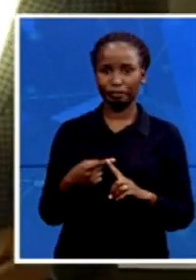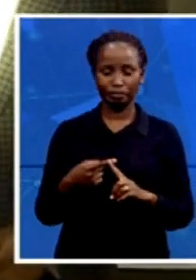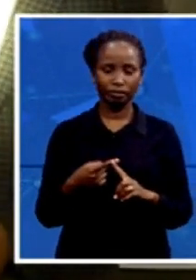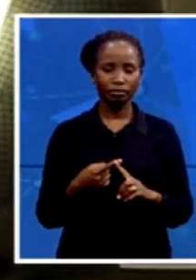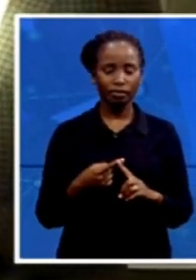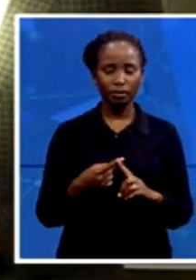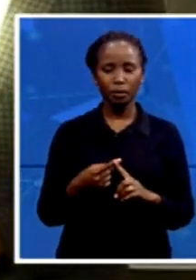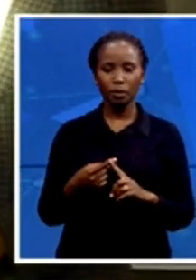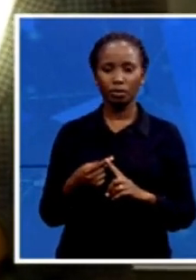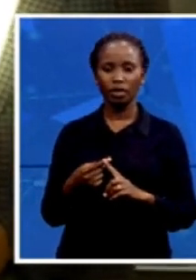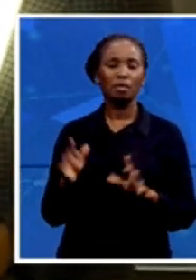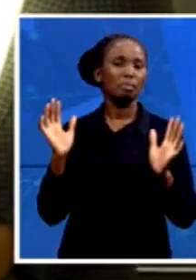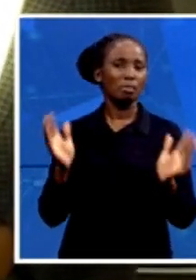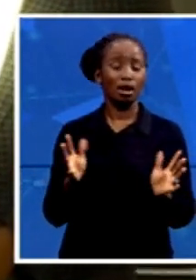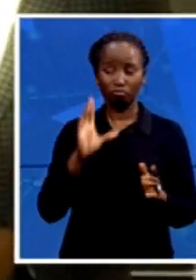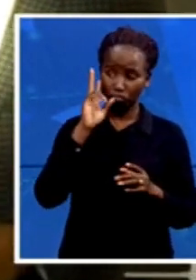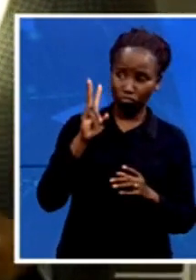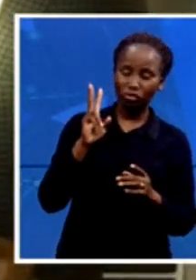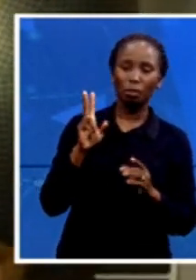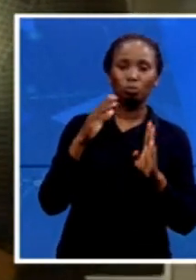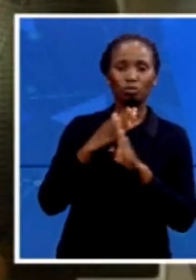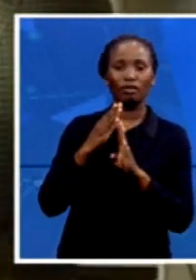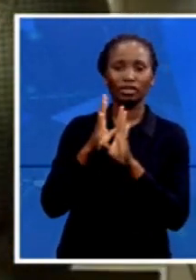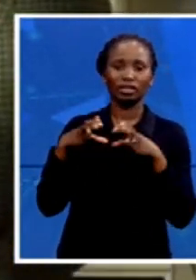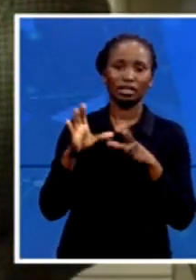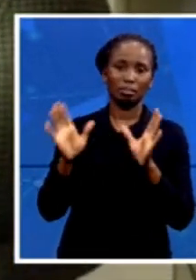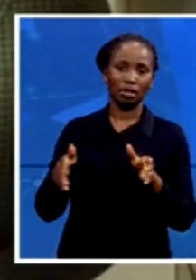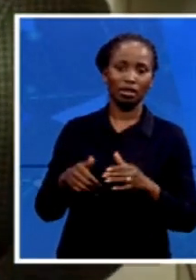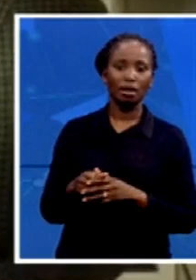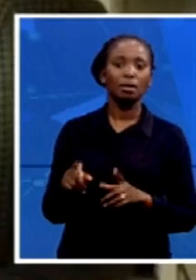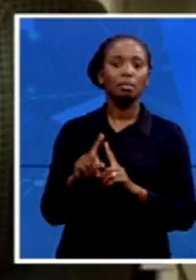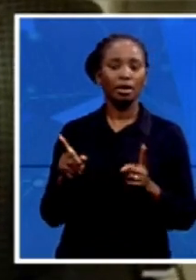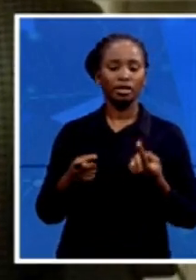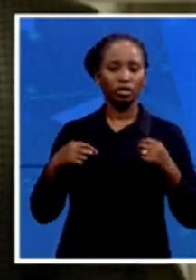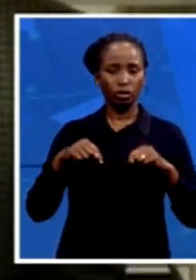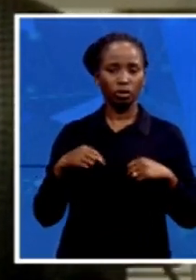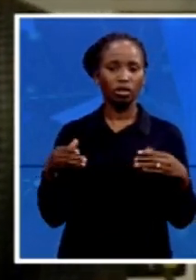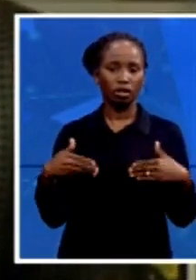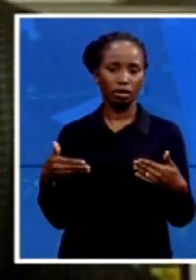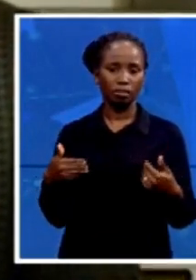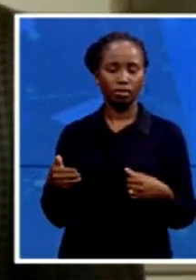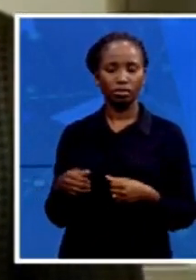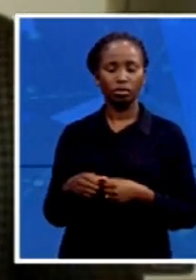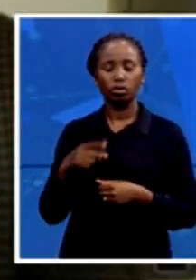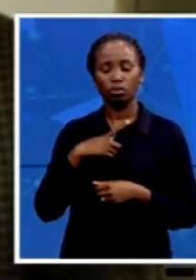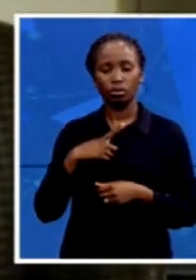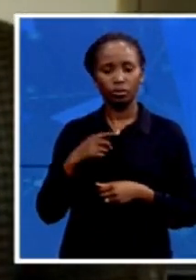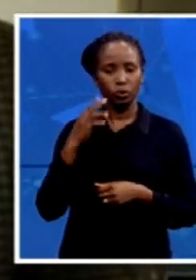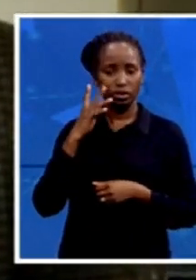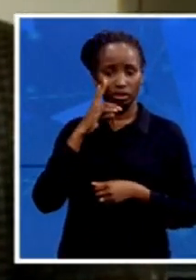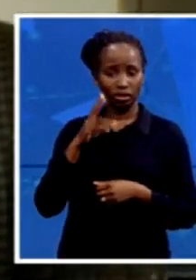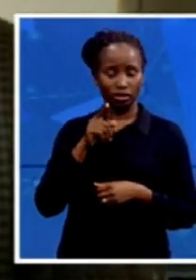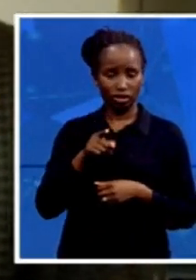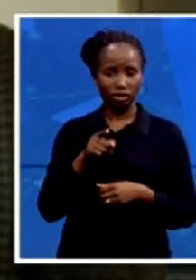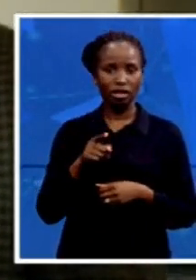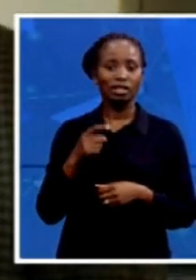We actually quite excited that, doing minimal invasive surgery it will be easier in the hands of a robot with a good range of